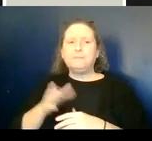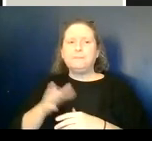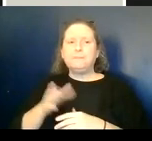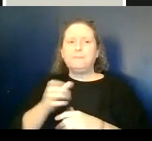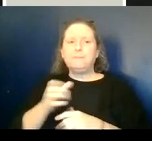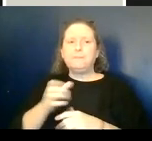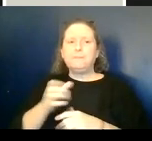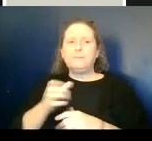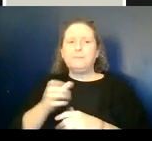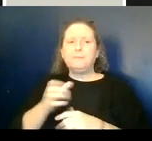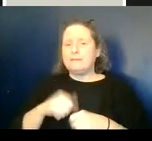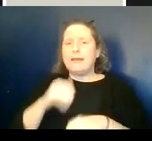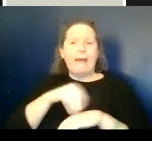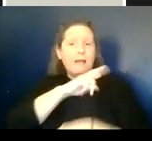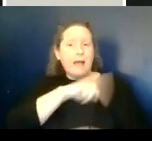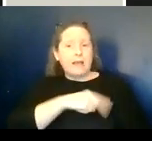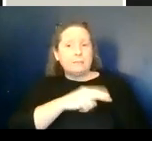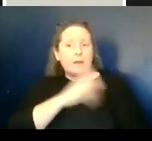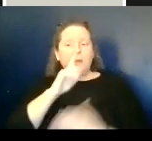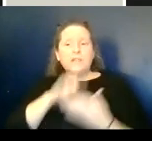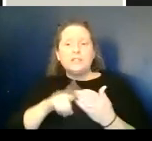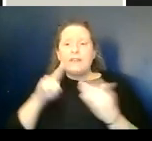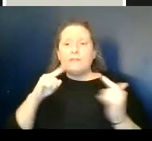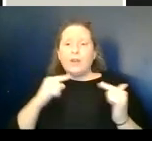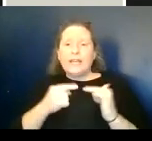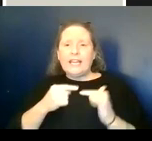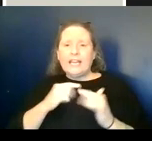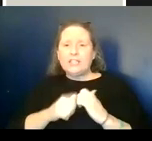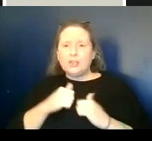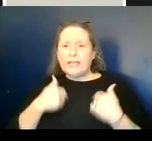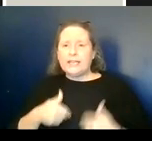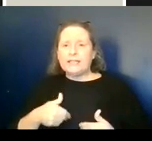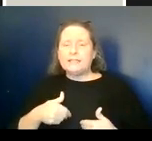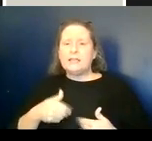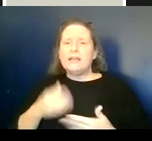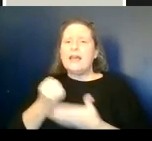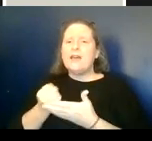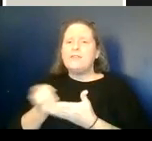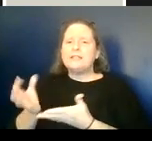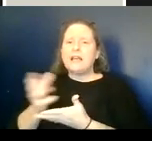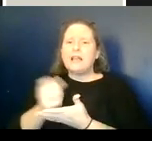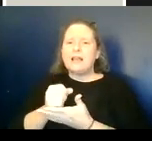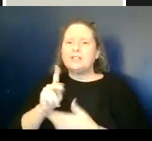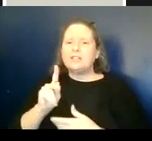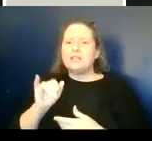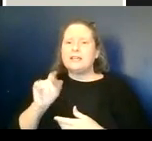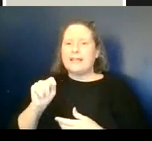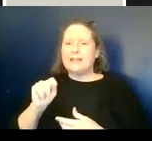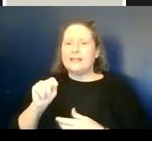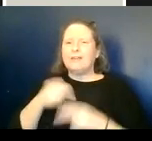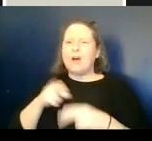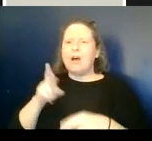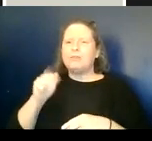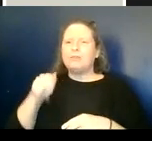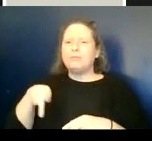at the hospital, they're going to check for injuries. They're going to do an evidence collection kit. So that's also known as a rape kit,